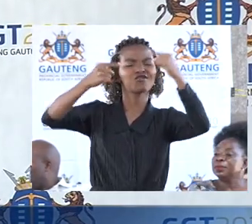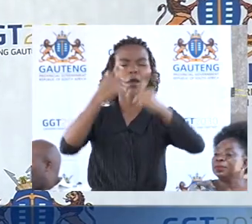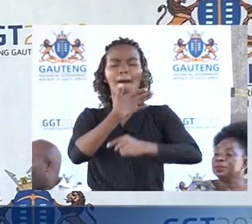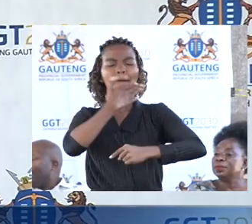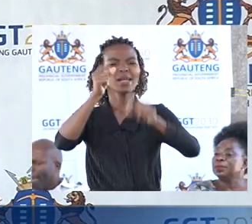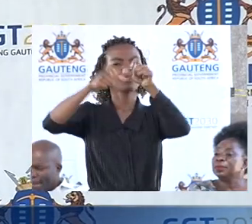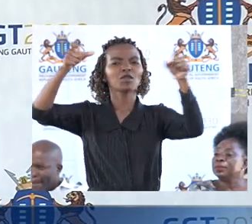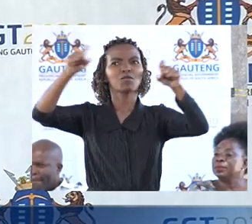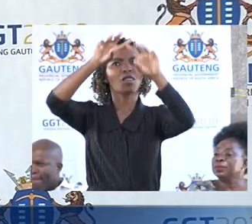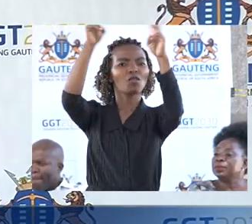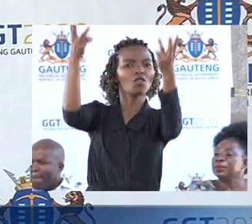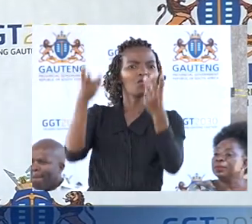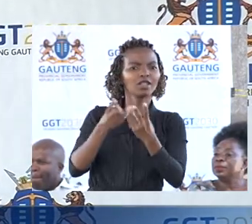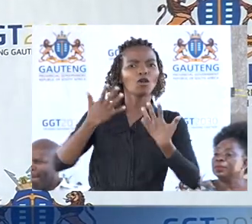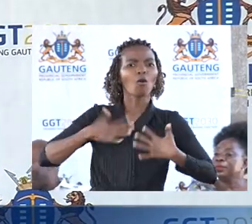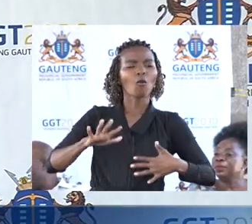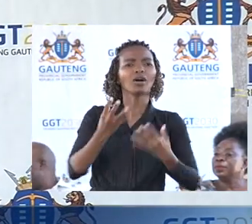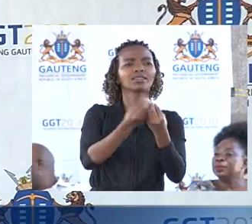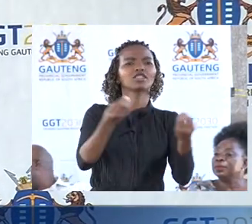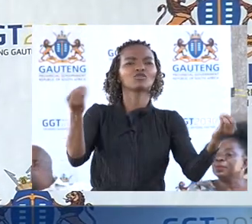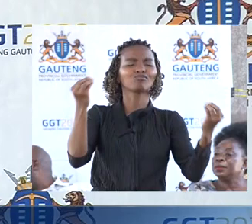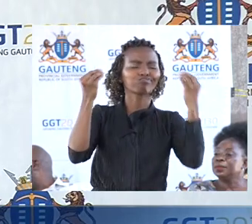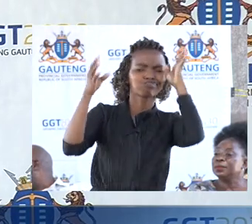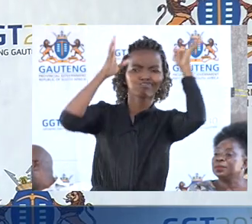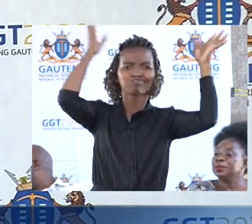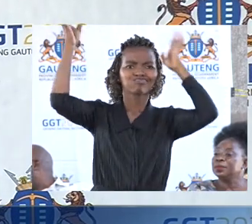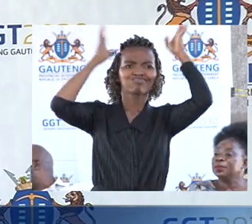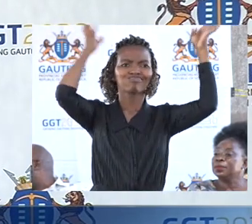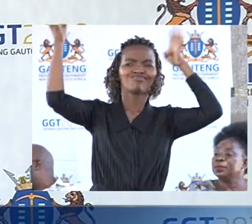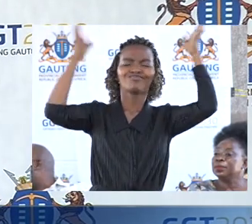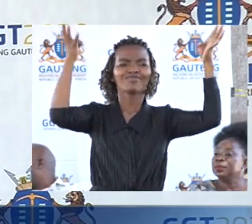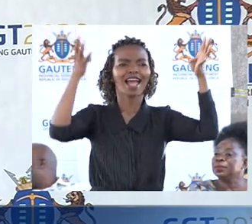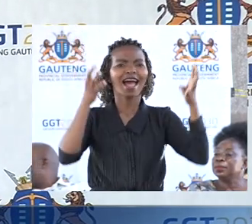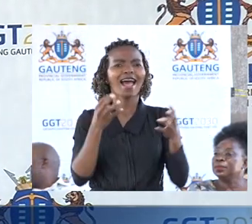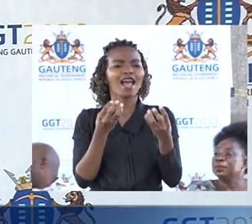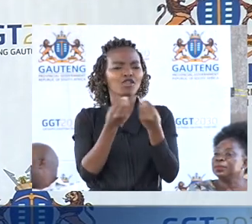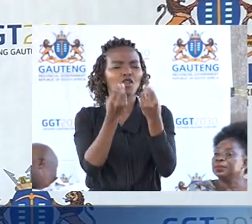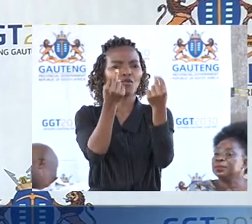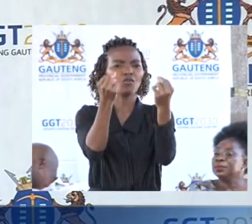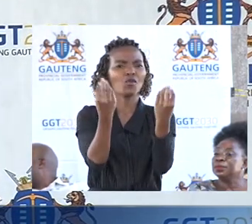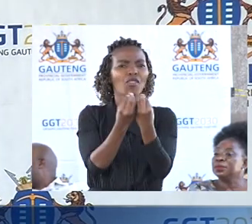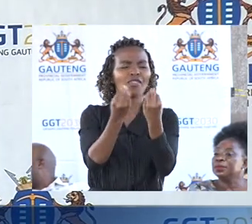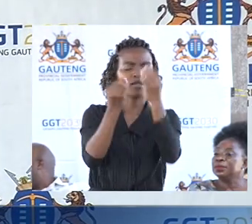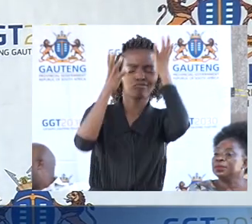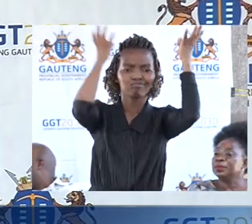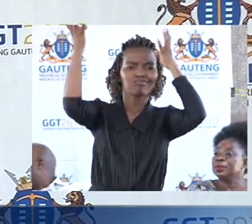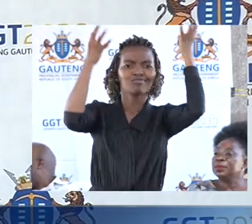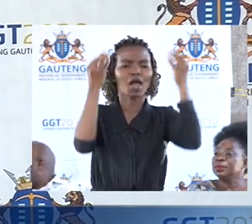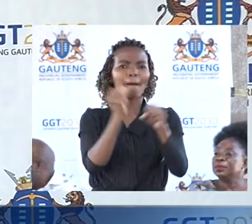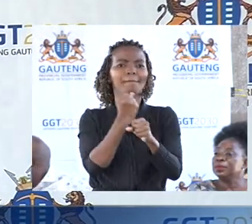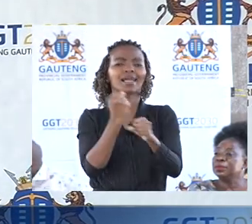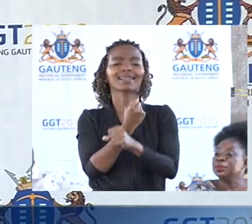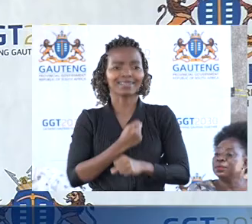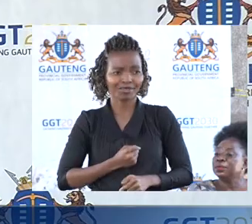world, and we want these kids to be innovative and creative and create new products in our country.